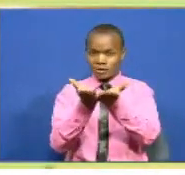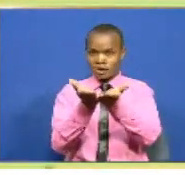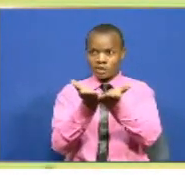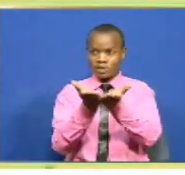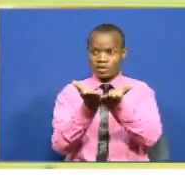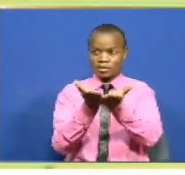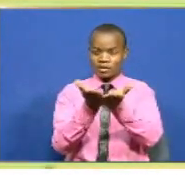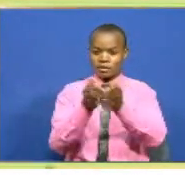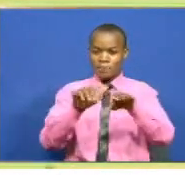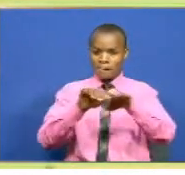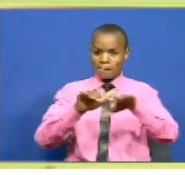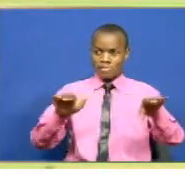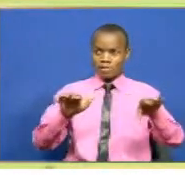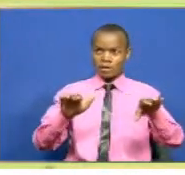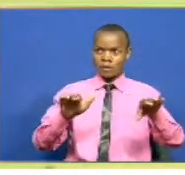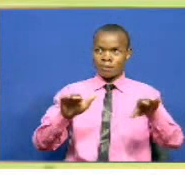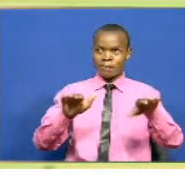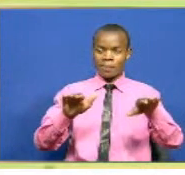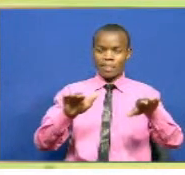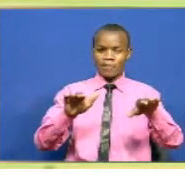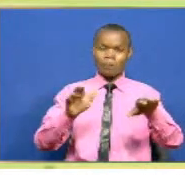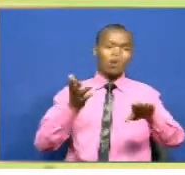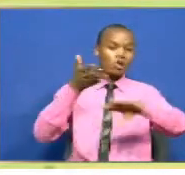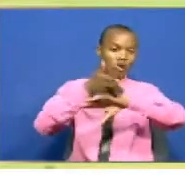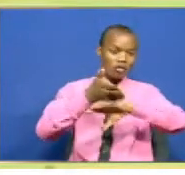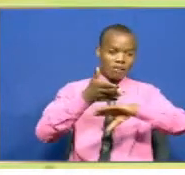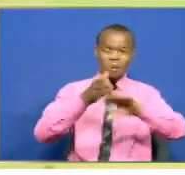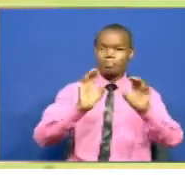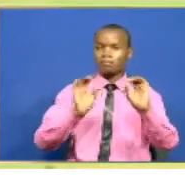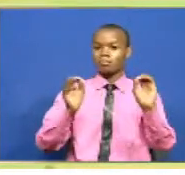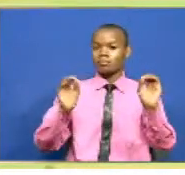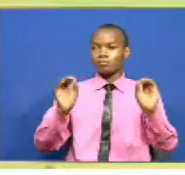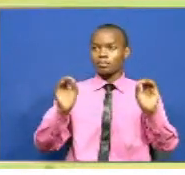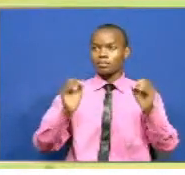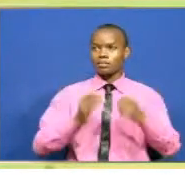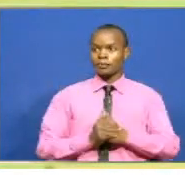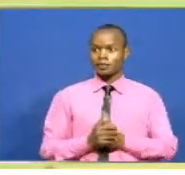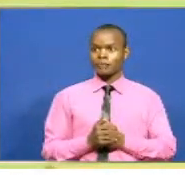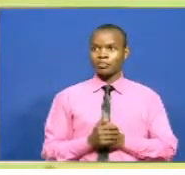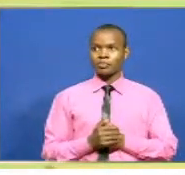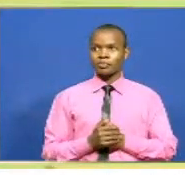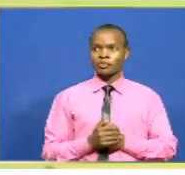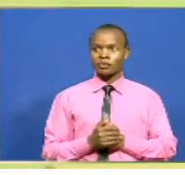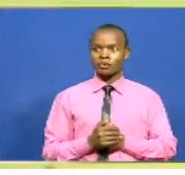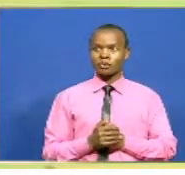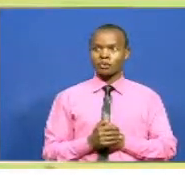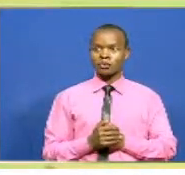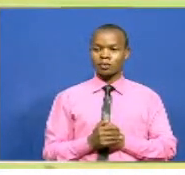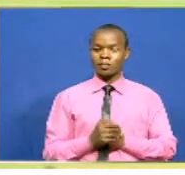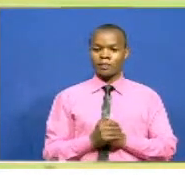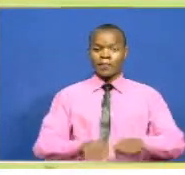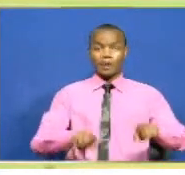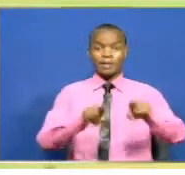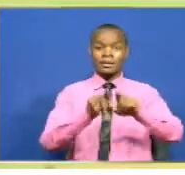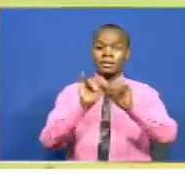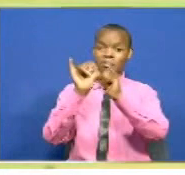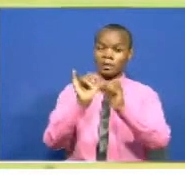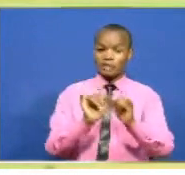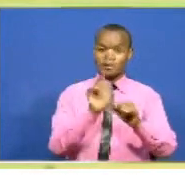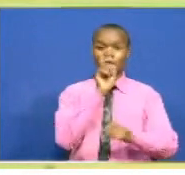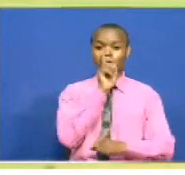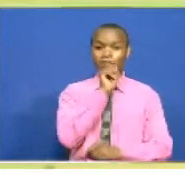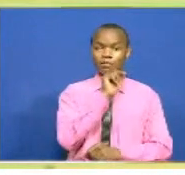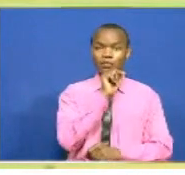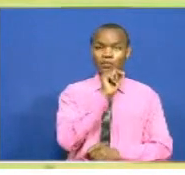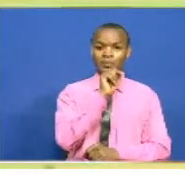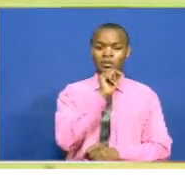are standard. So you're not being charged more by going to one country versus another. We've also gone further and introduced the mobile